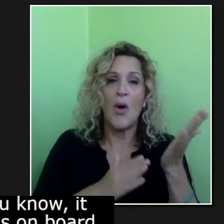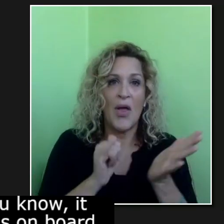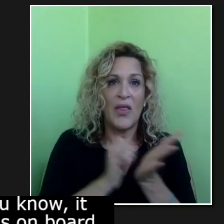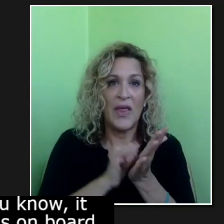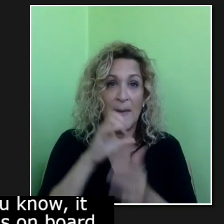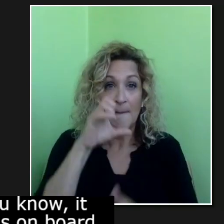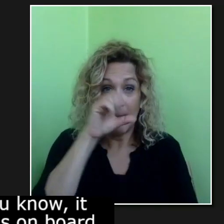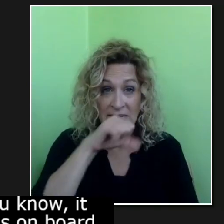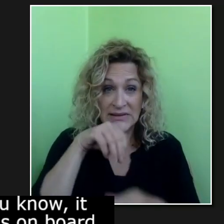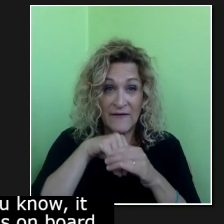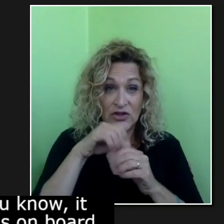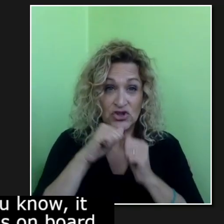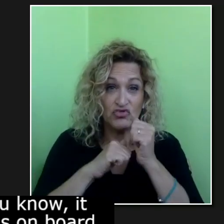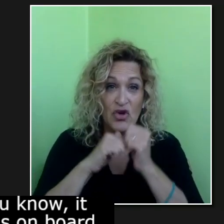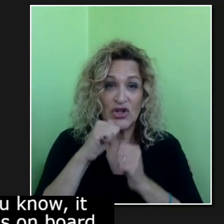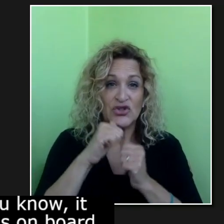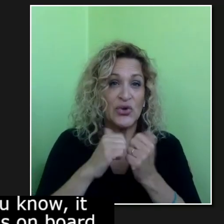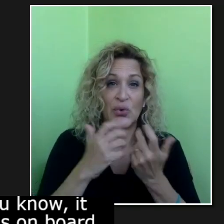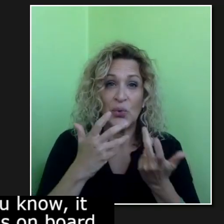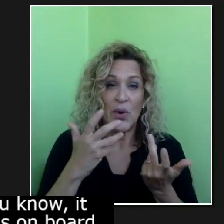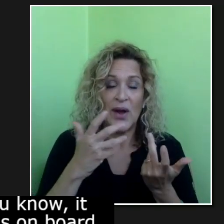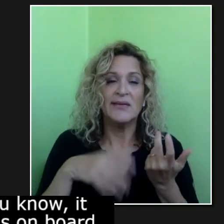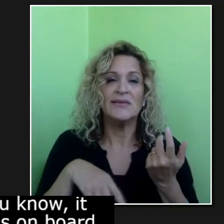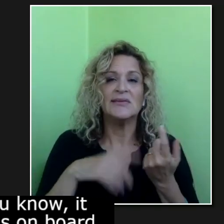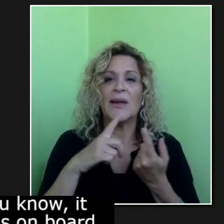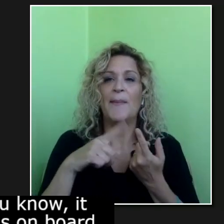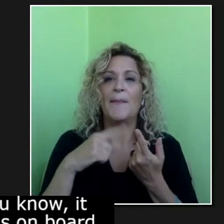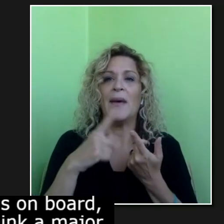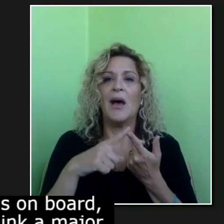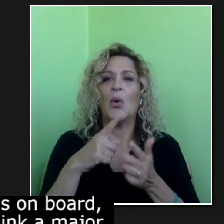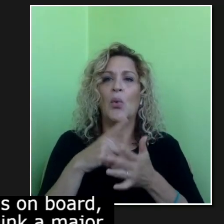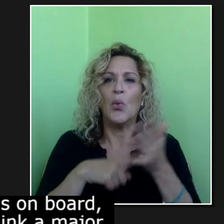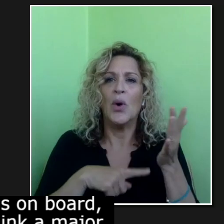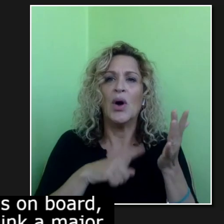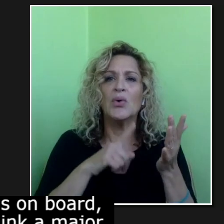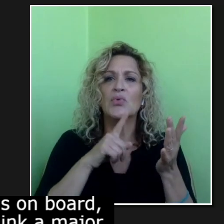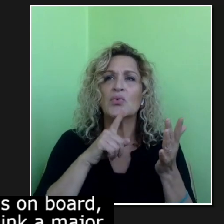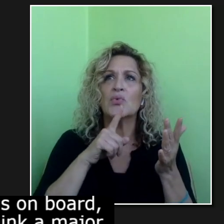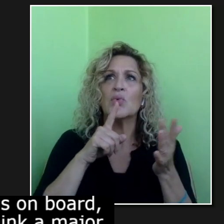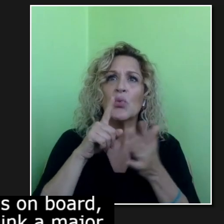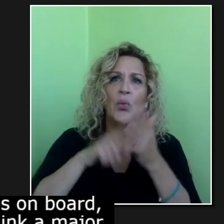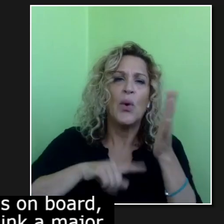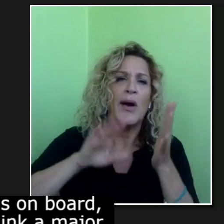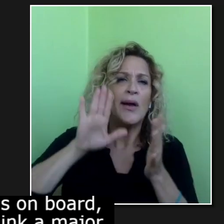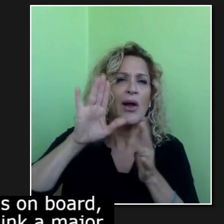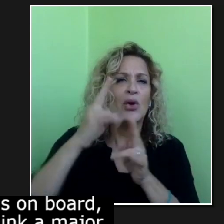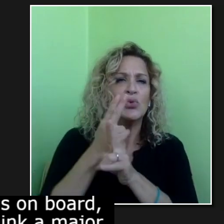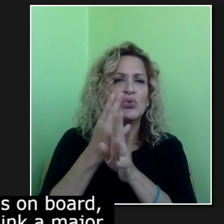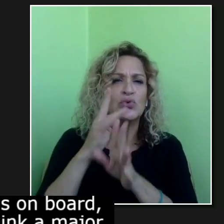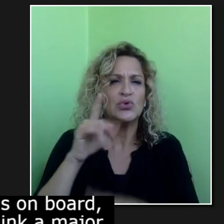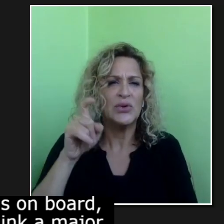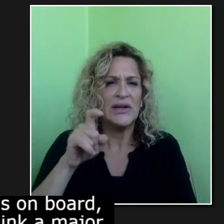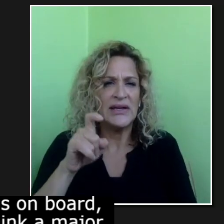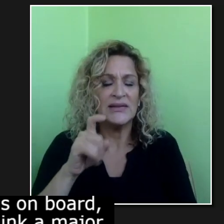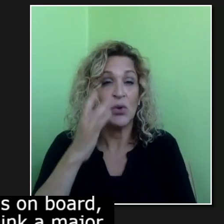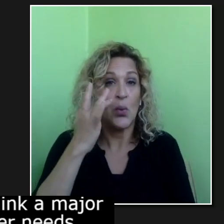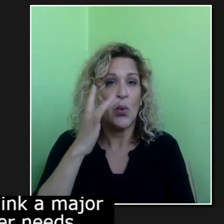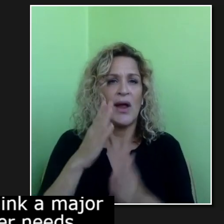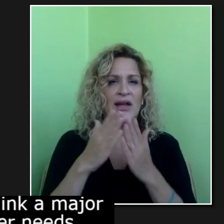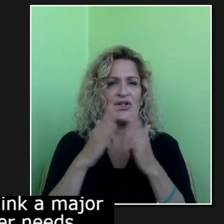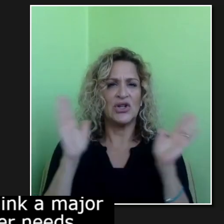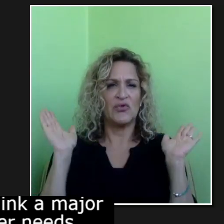infrastructure is about what real user needs there are, because they're fairly general. And they